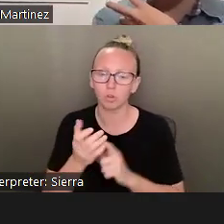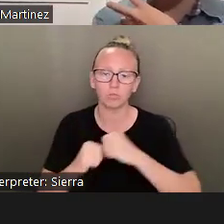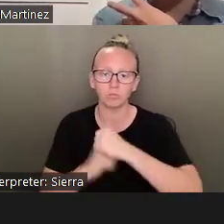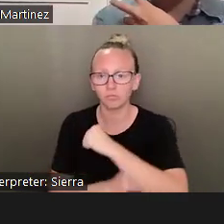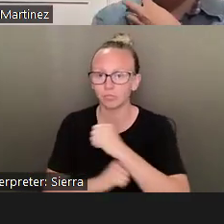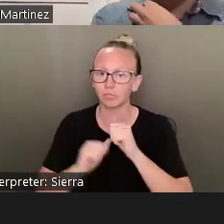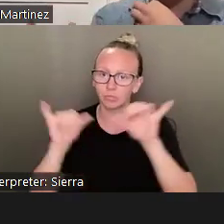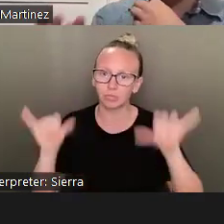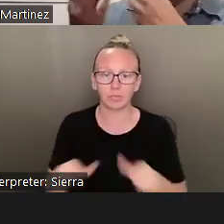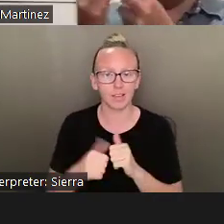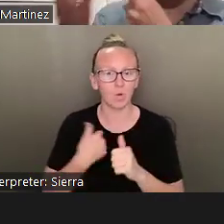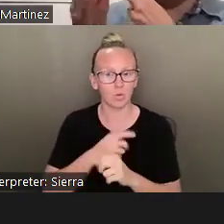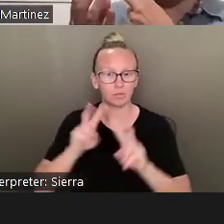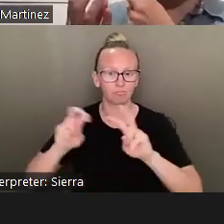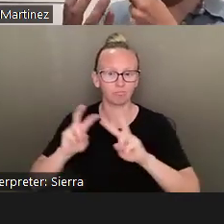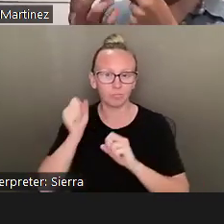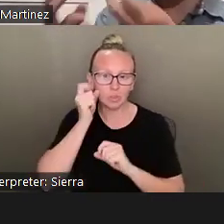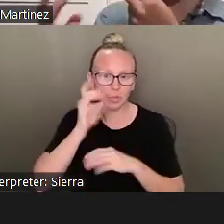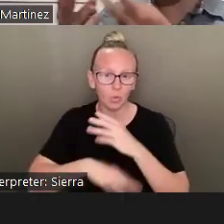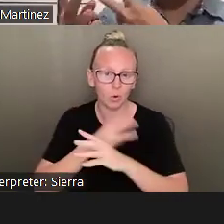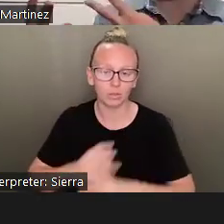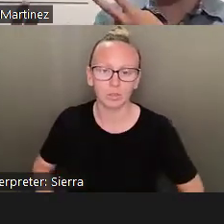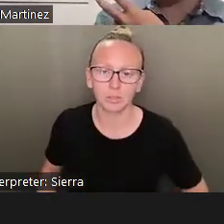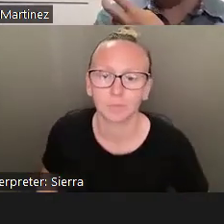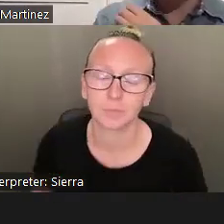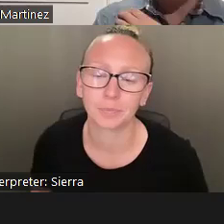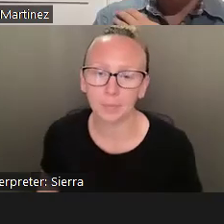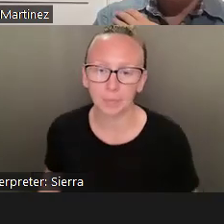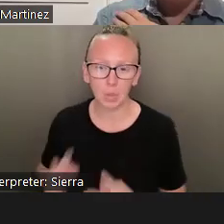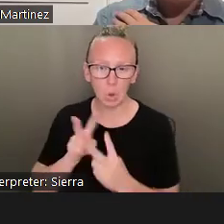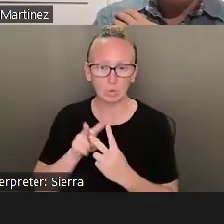understand the world. These two things, can't be separated.